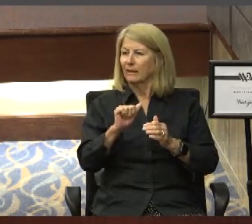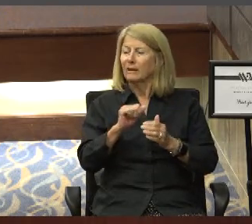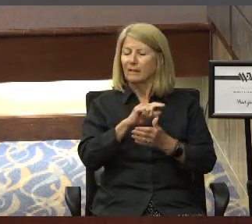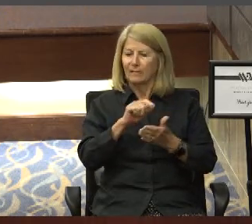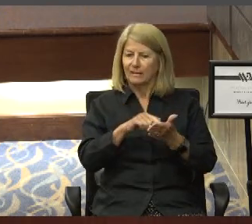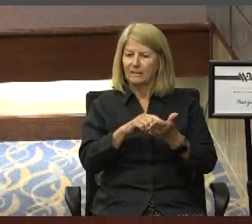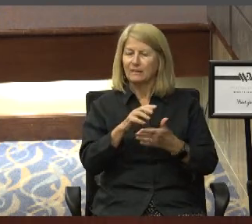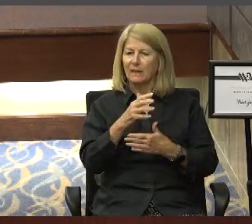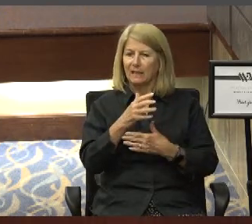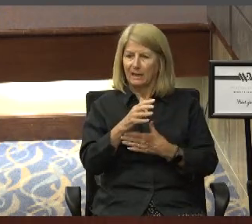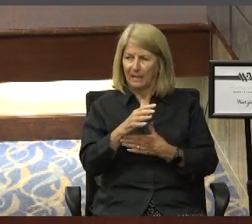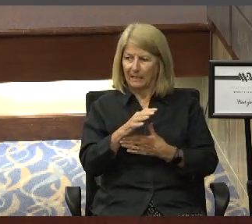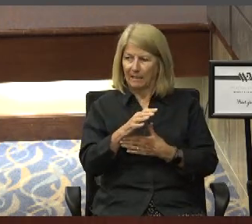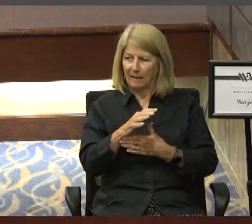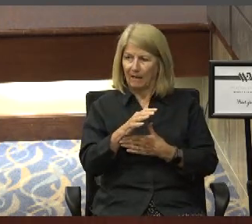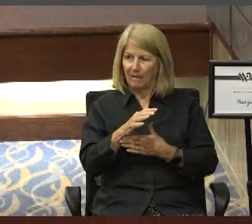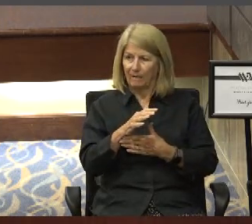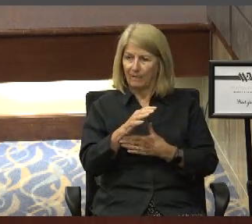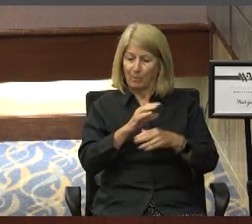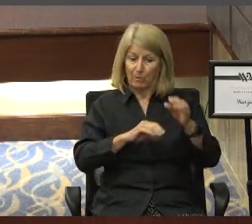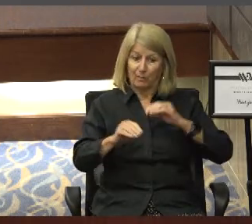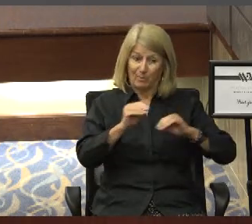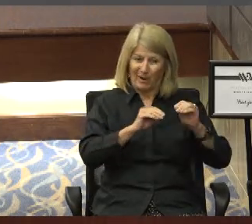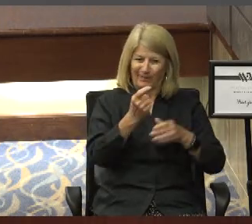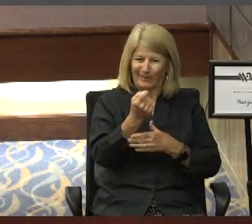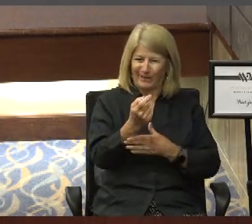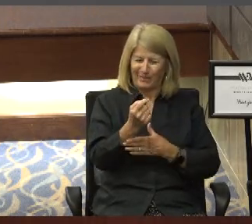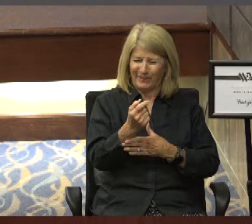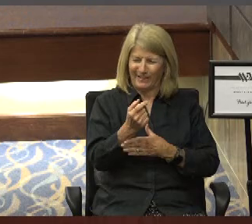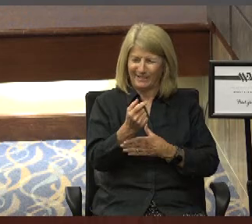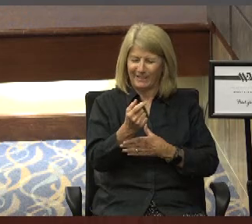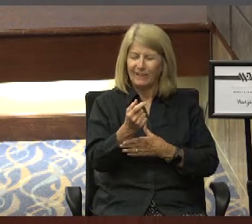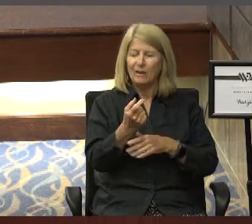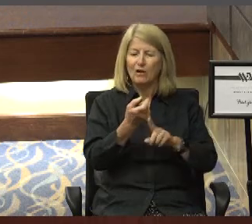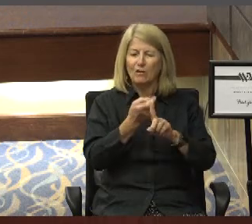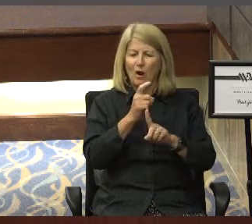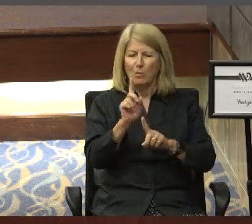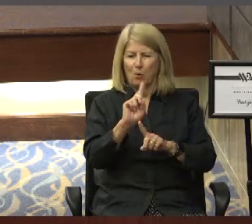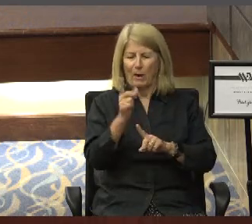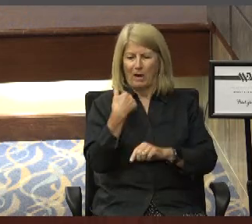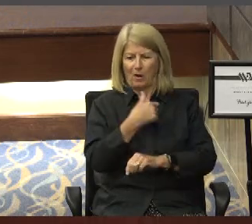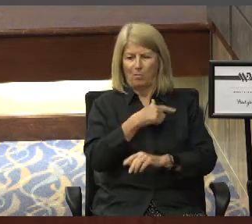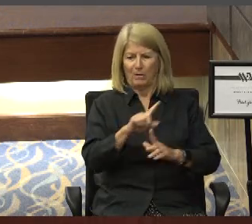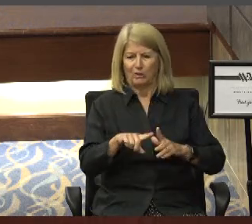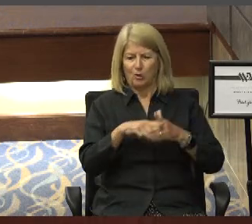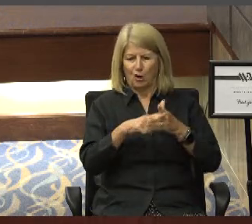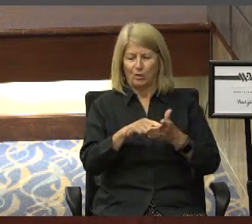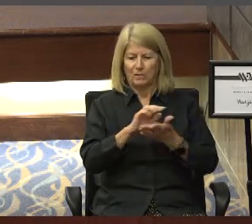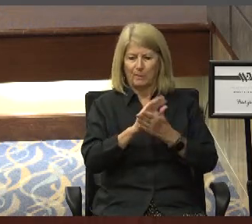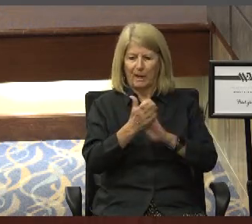of moved around a little bit, from when you started, and I think it's gotten better and better, and I